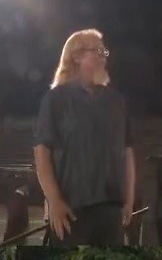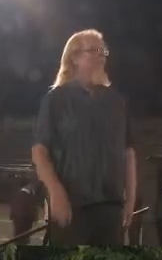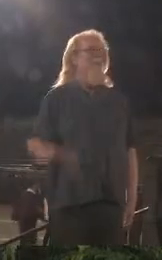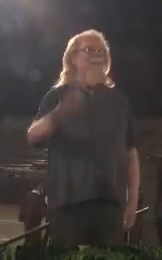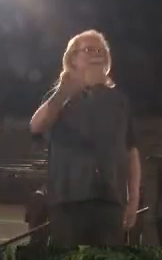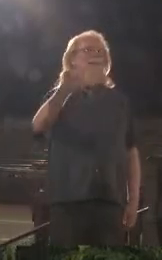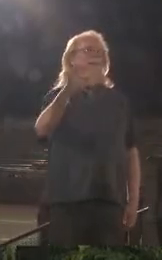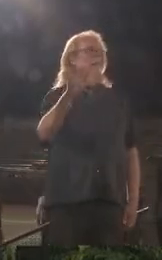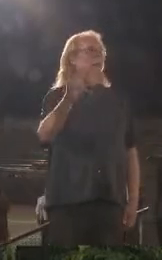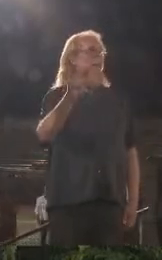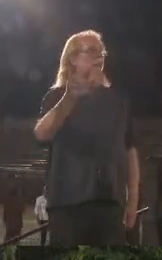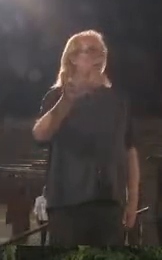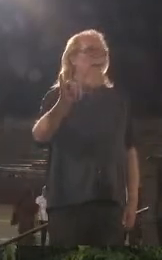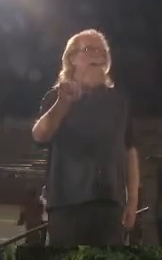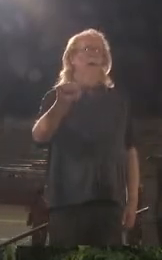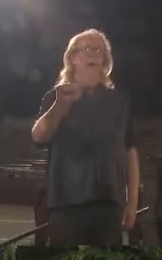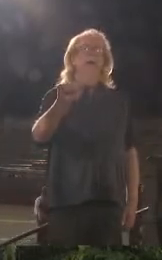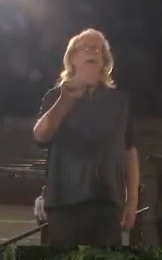Shayla Rose Ortiz.